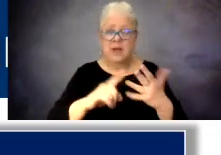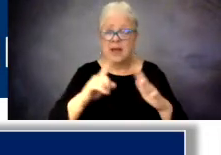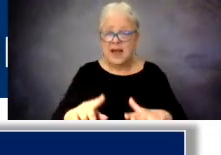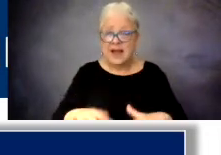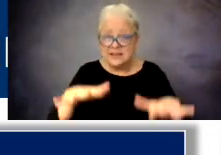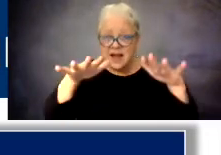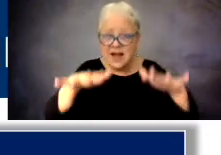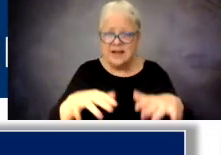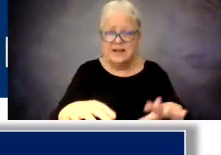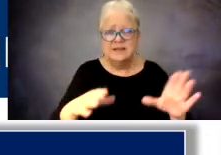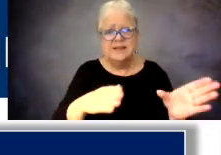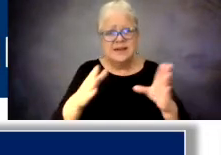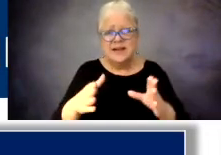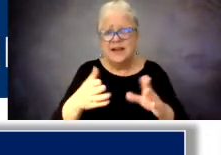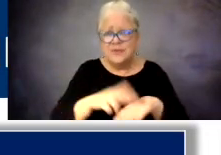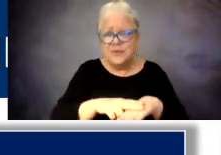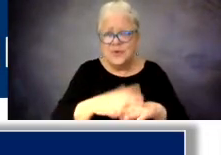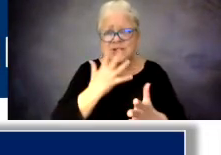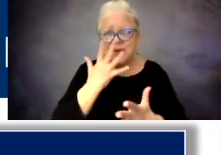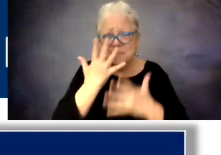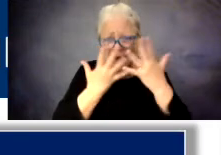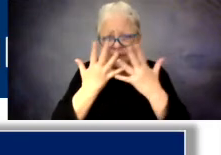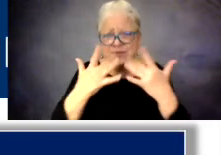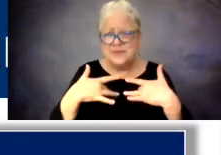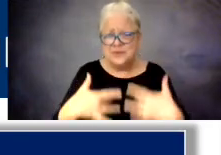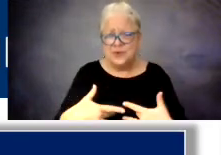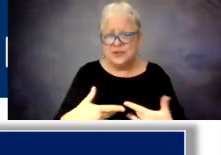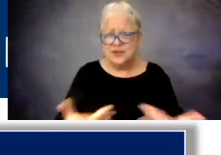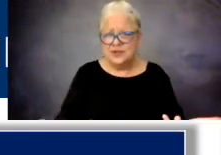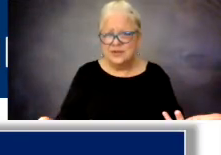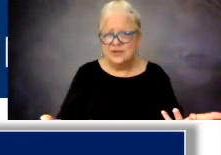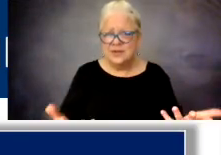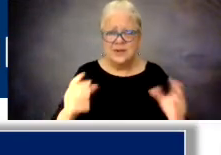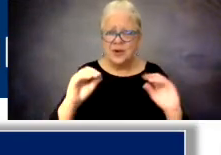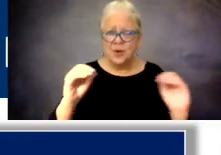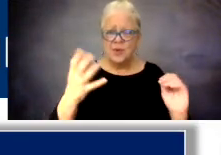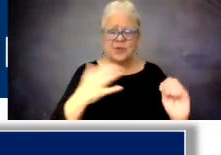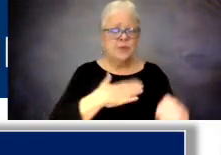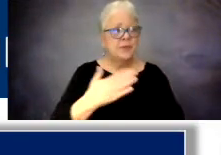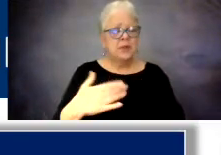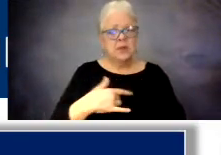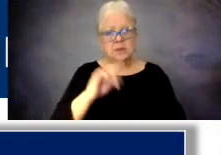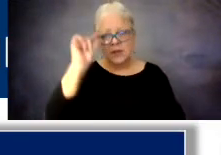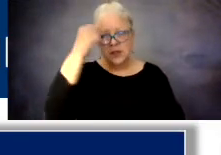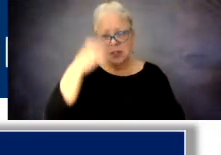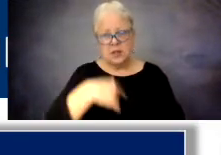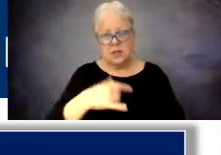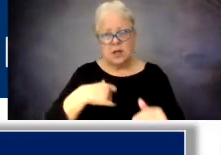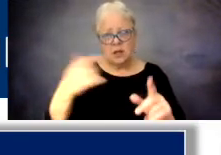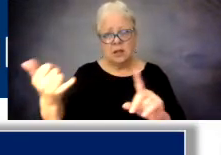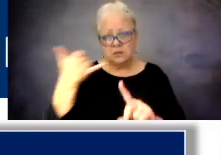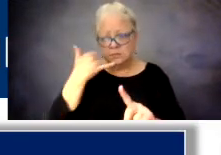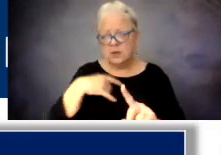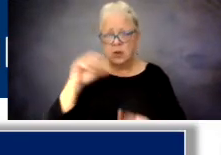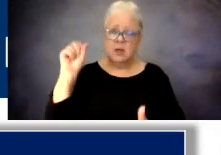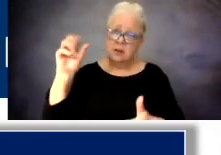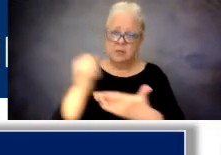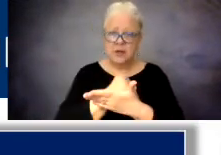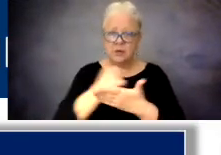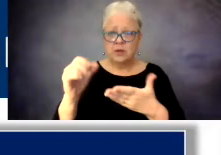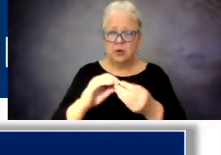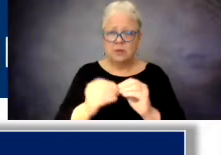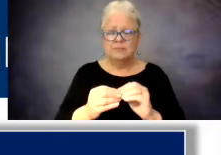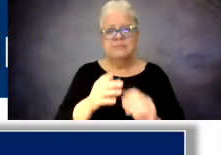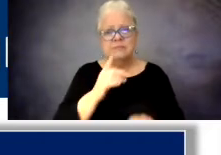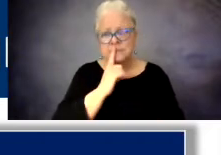to admit that their family member or friend has taken their money or taken advantage of them. And the environmental ones can be